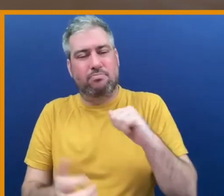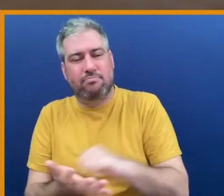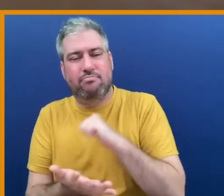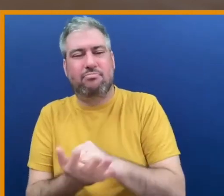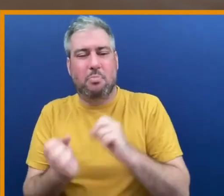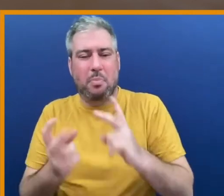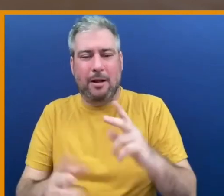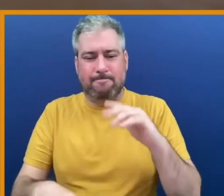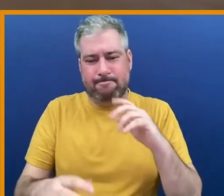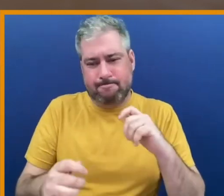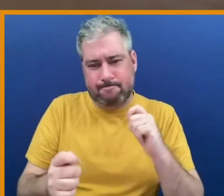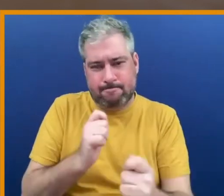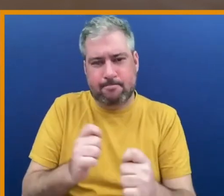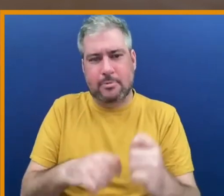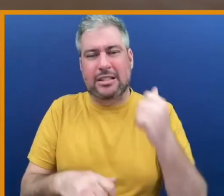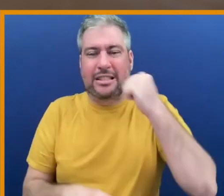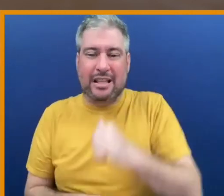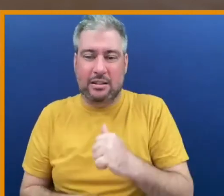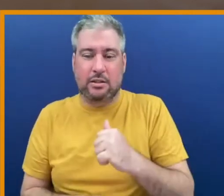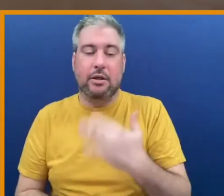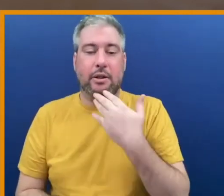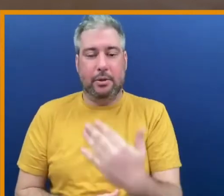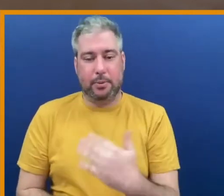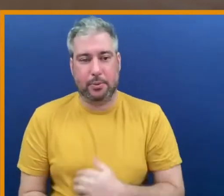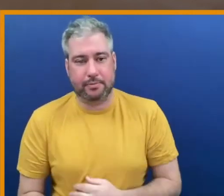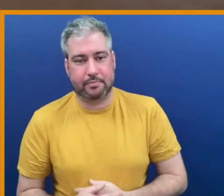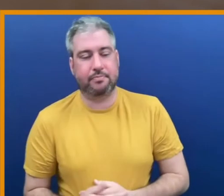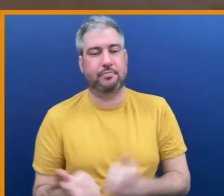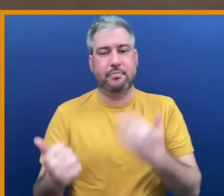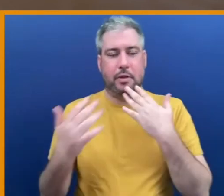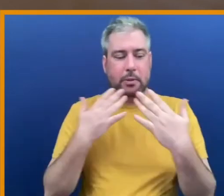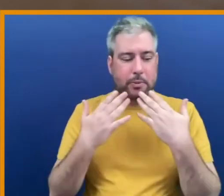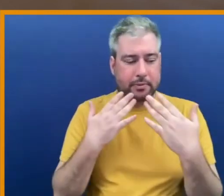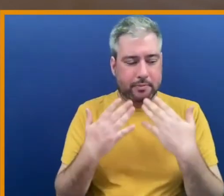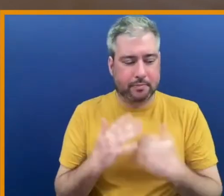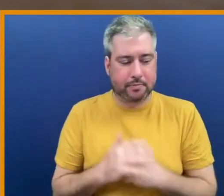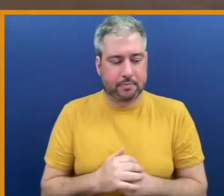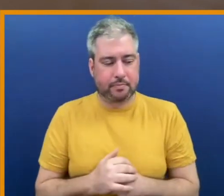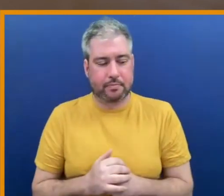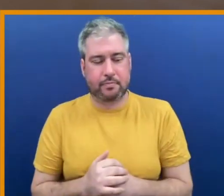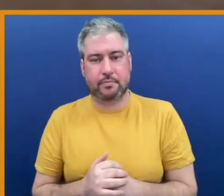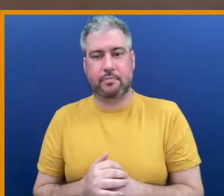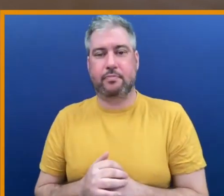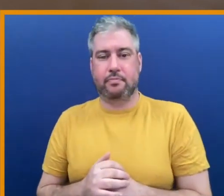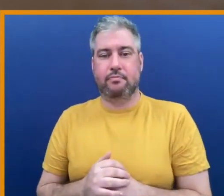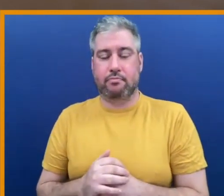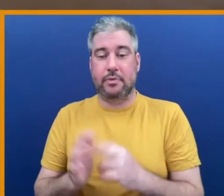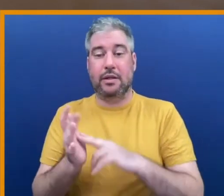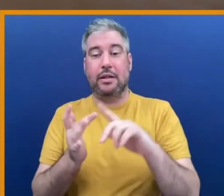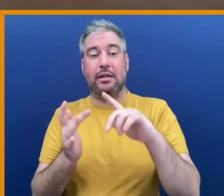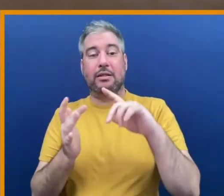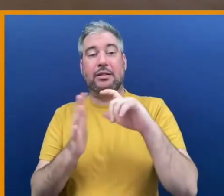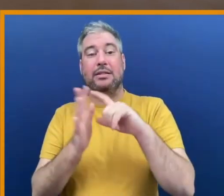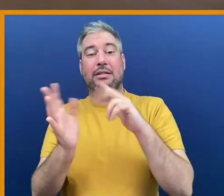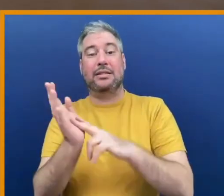Thank you very much, Nick. If I can ask Danny Chambers from Winchester to stand by to summate the motion. And I now